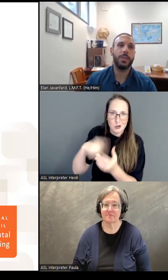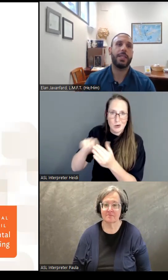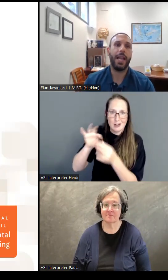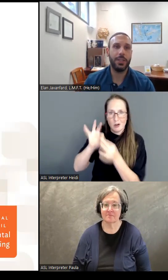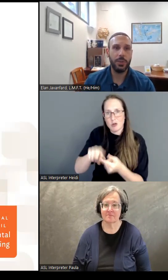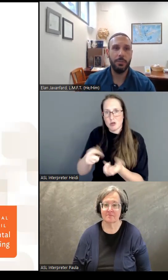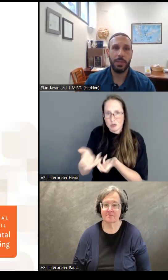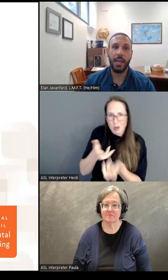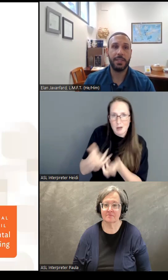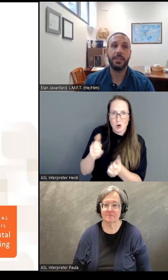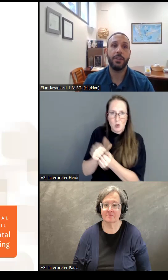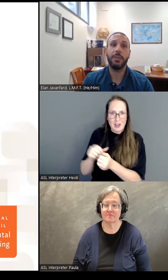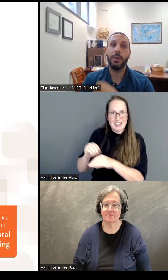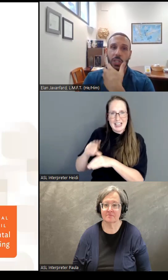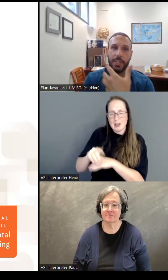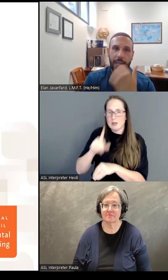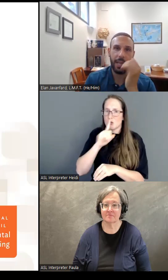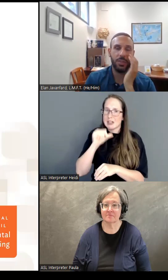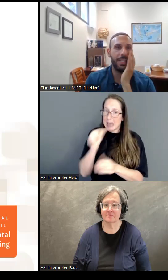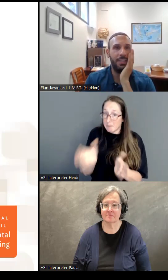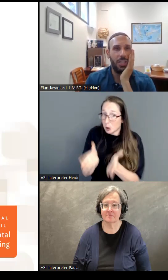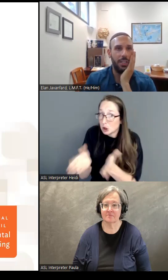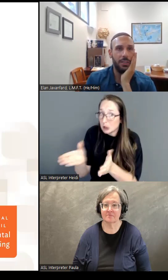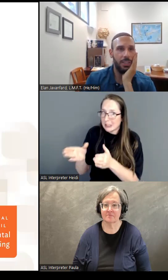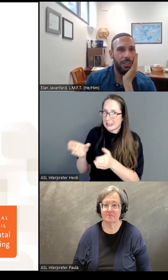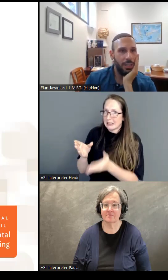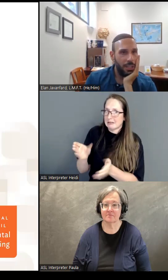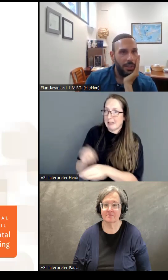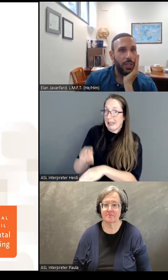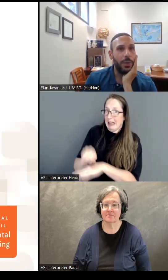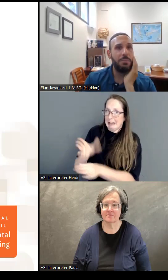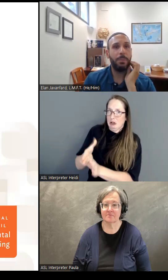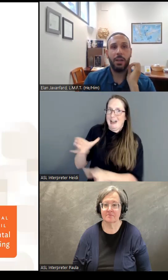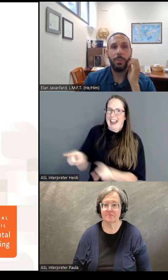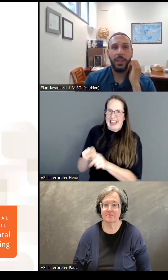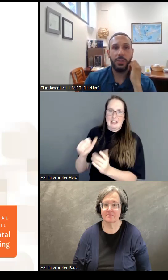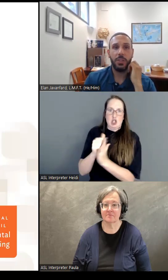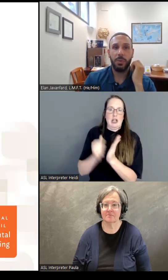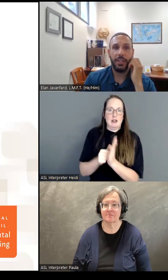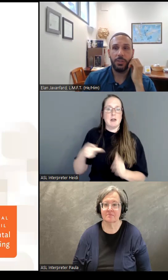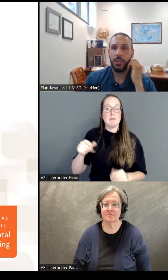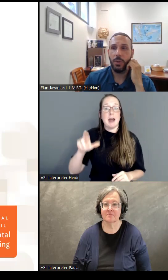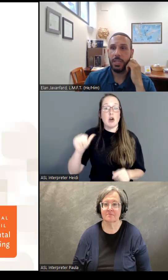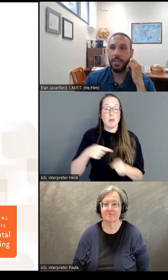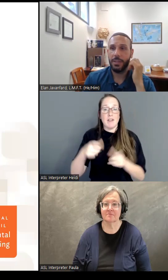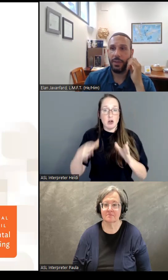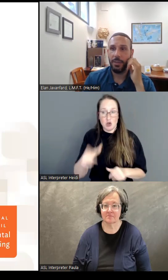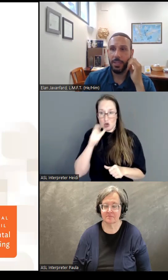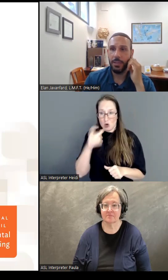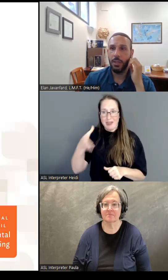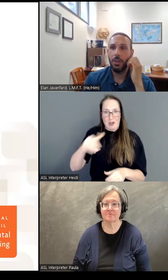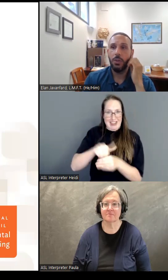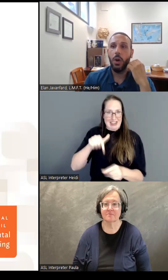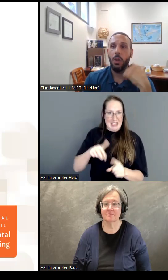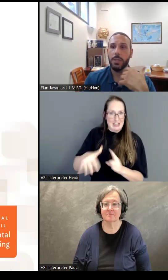collaborating with psychiatry, but not necessarily pushing psychiatry as an agenda. There are going to be paraprofessionals or professionals who are in this